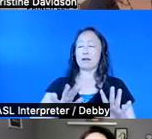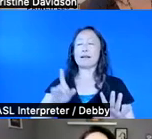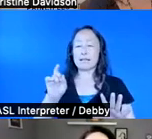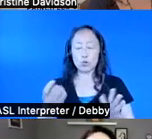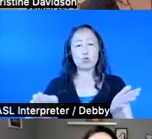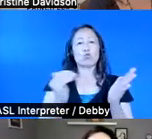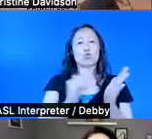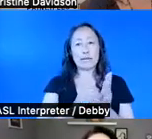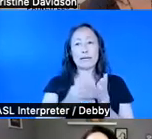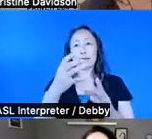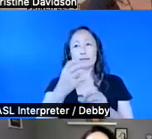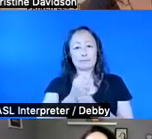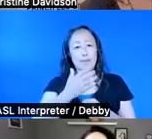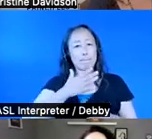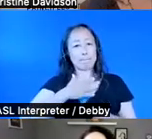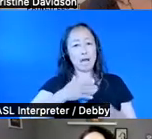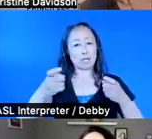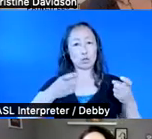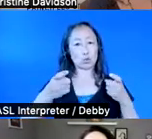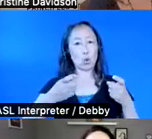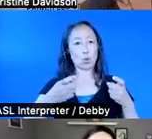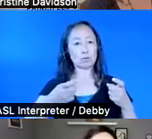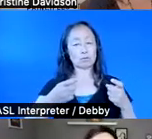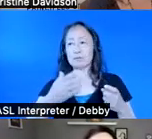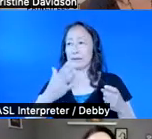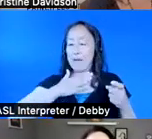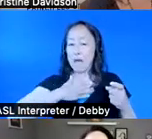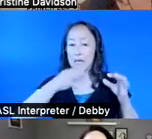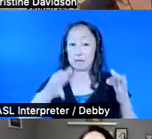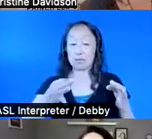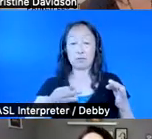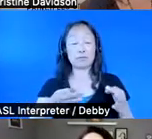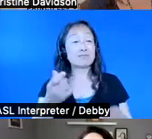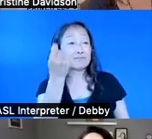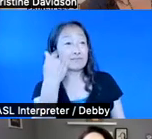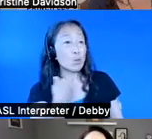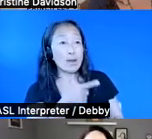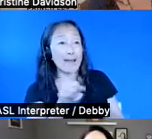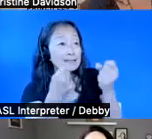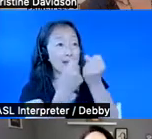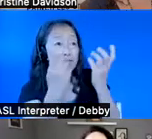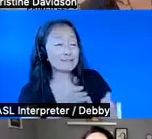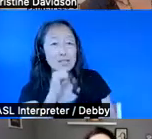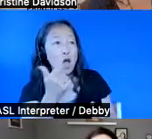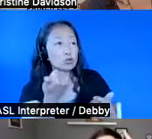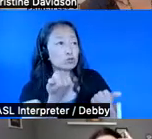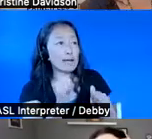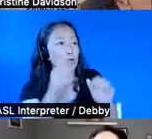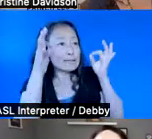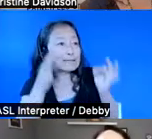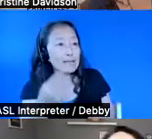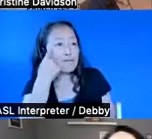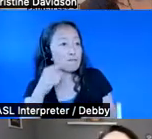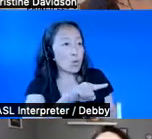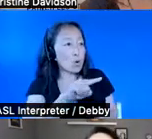decisions, right? Because we're not there to make the decisions for them. We're there to present choices and options and